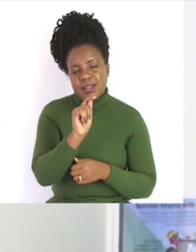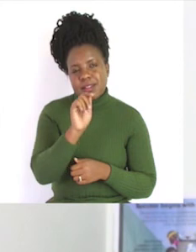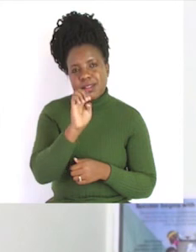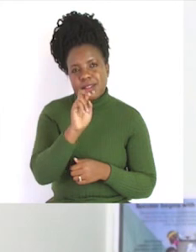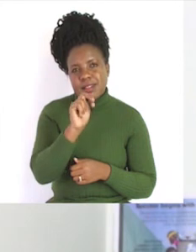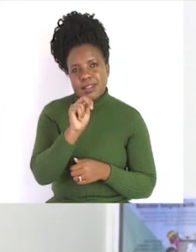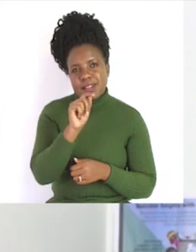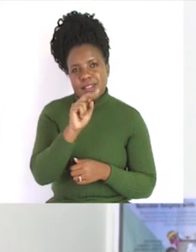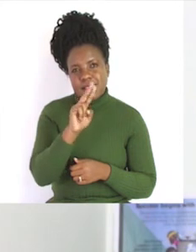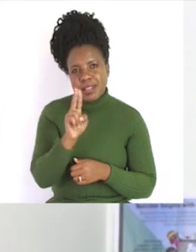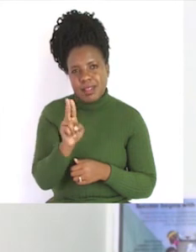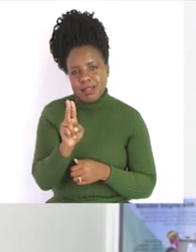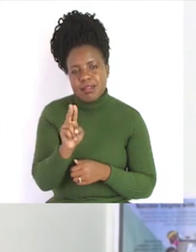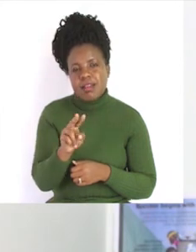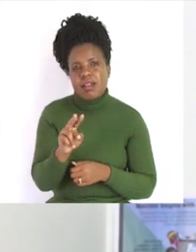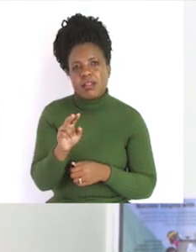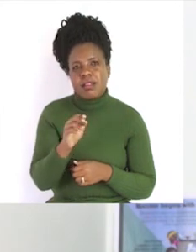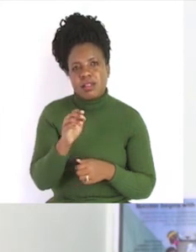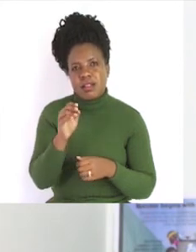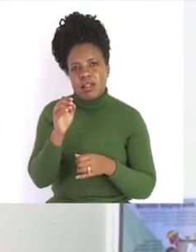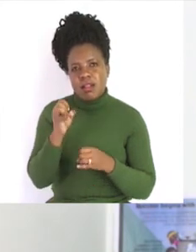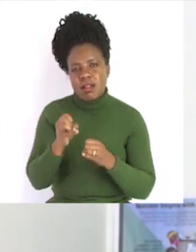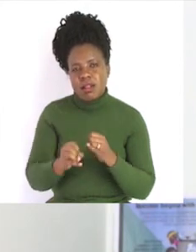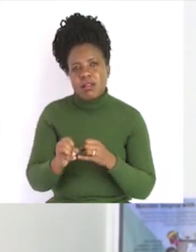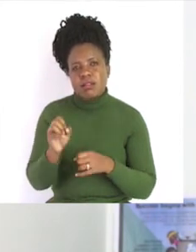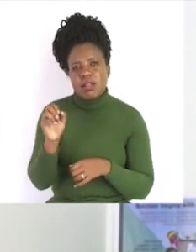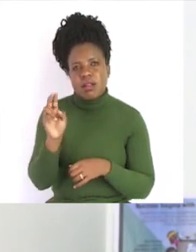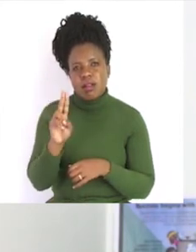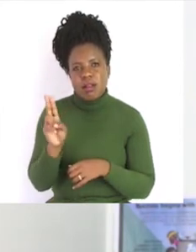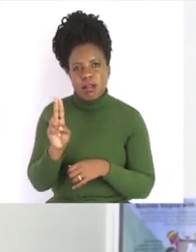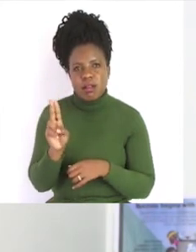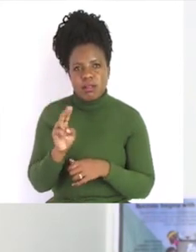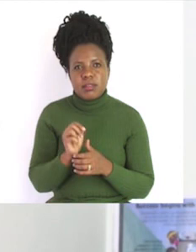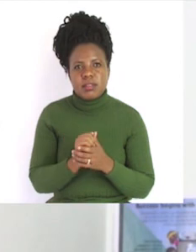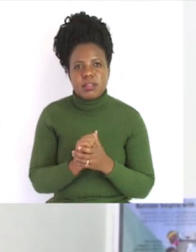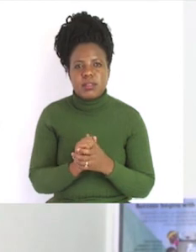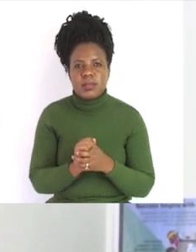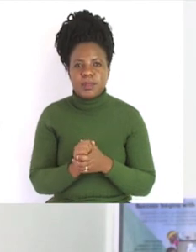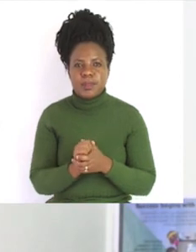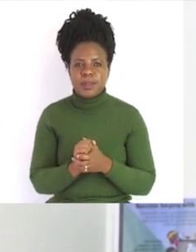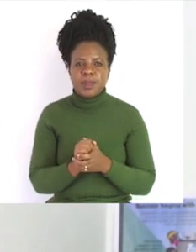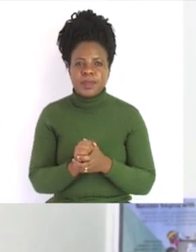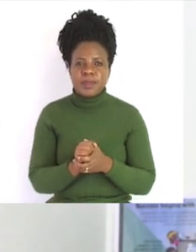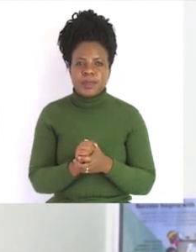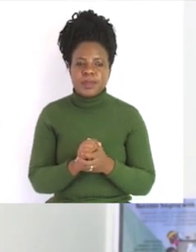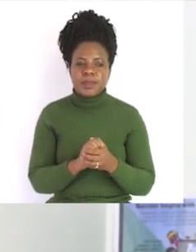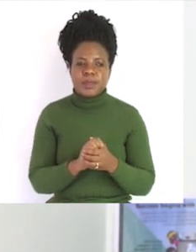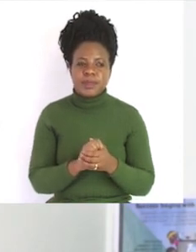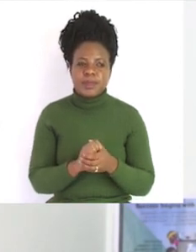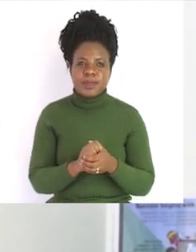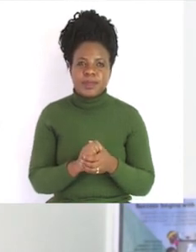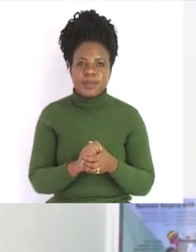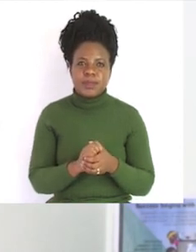is 100. Just for the sake of, but to make things clear, let me